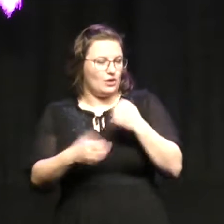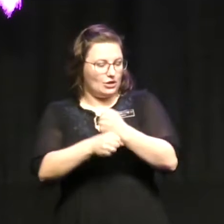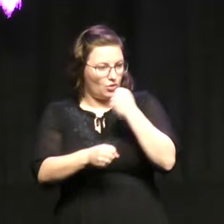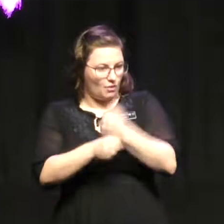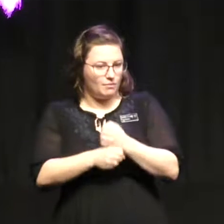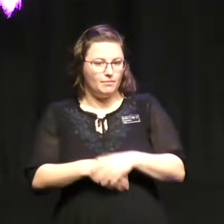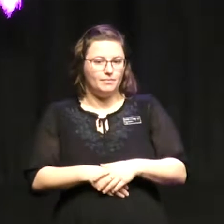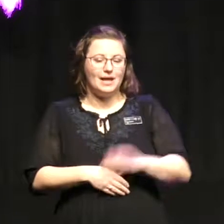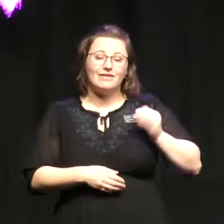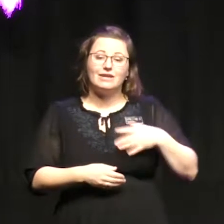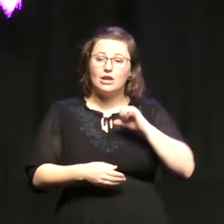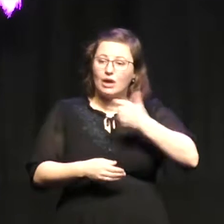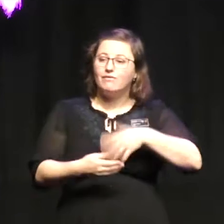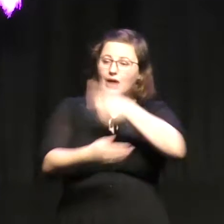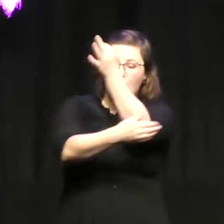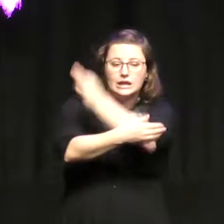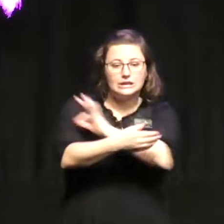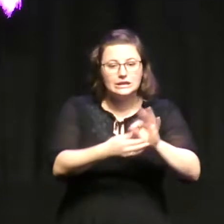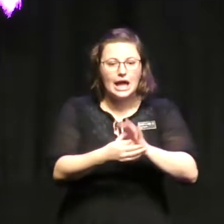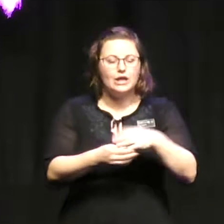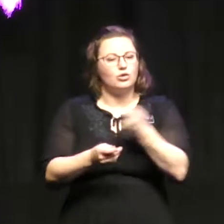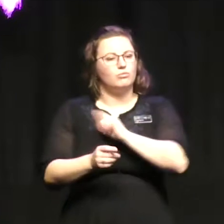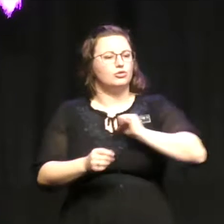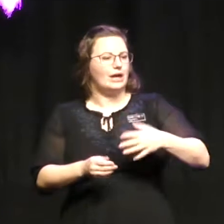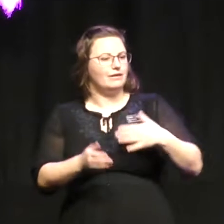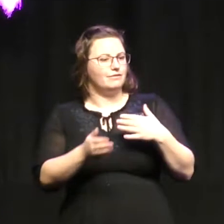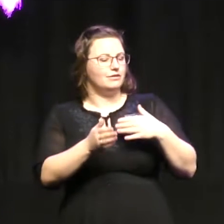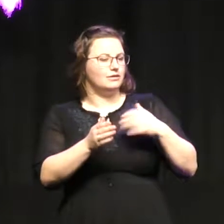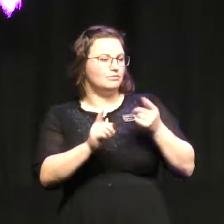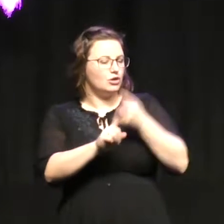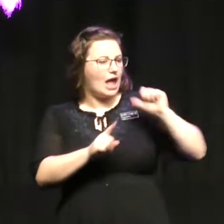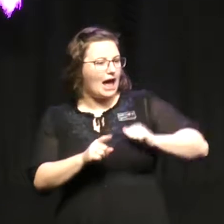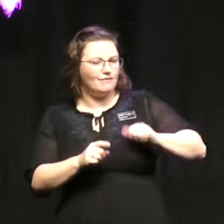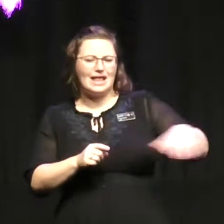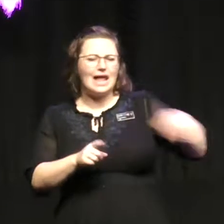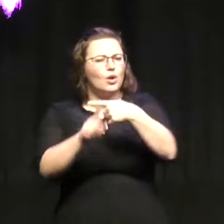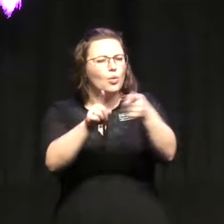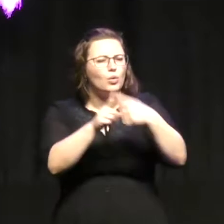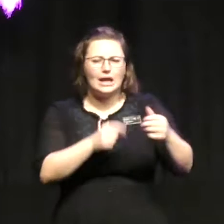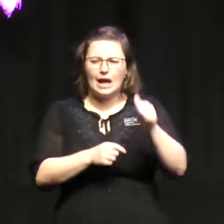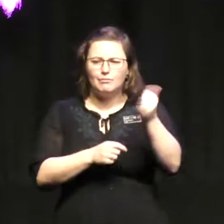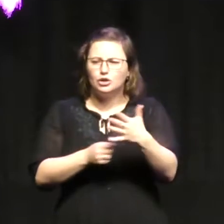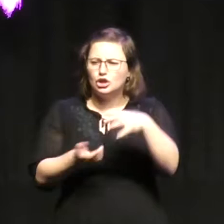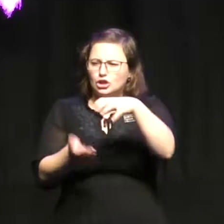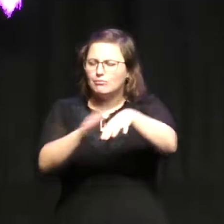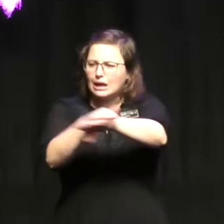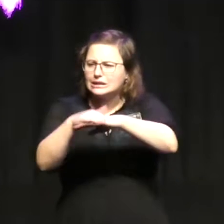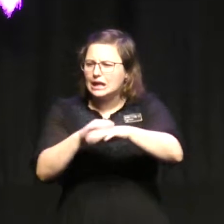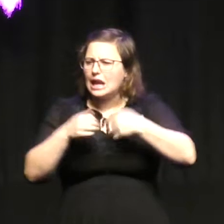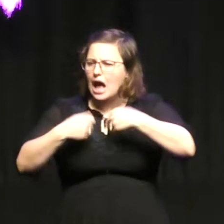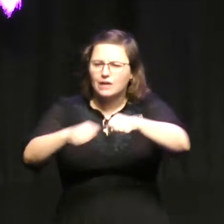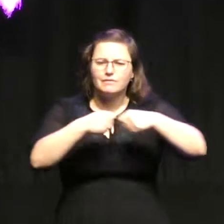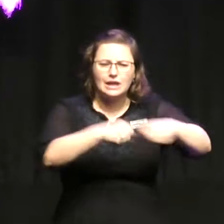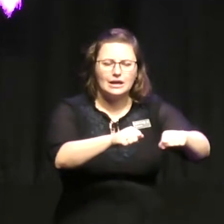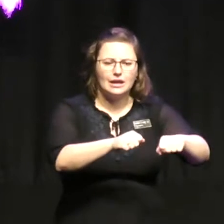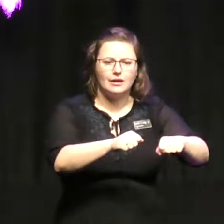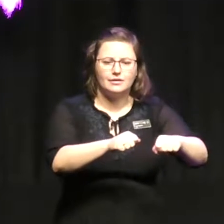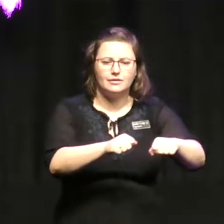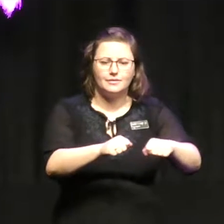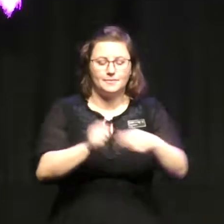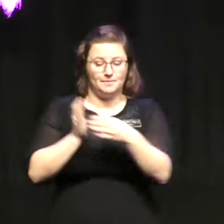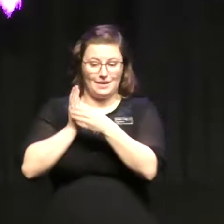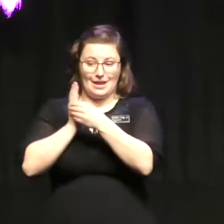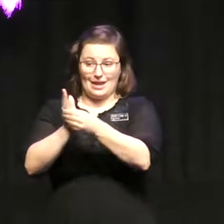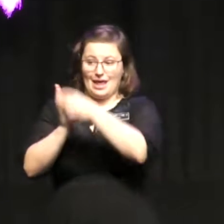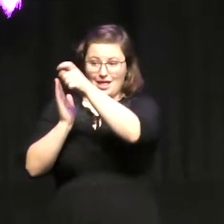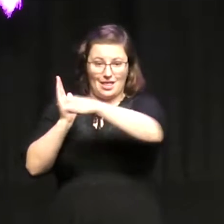the designers and implementers of all community based activities under the leadership